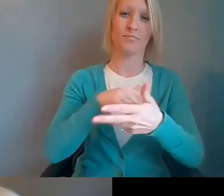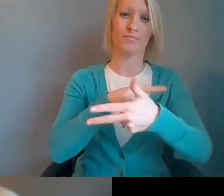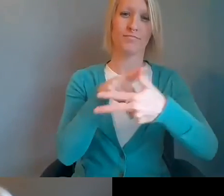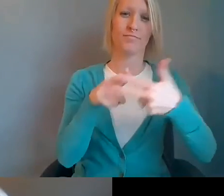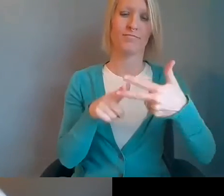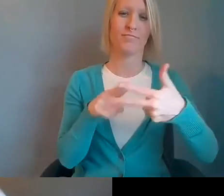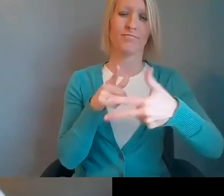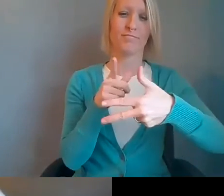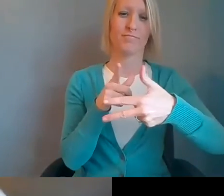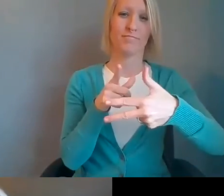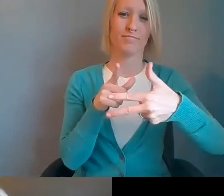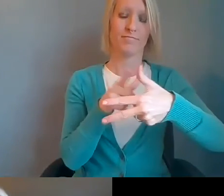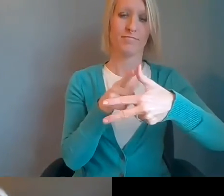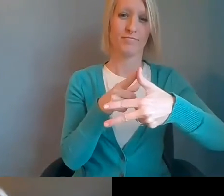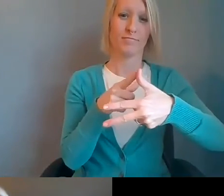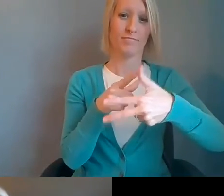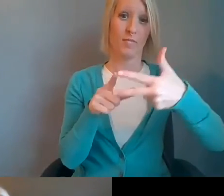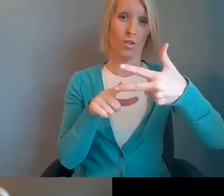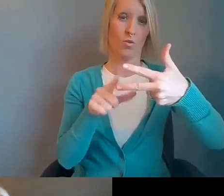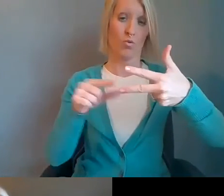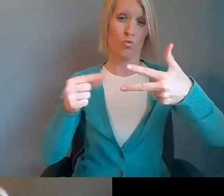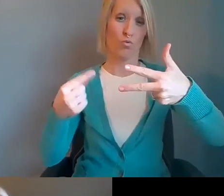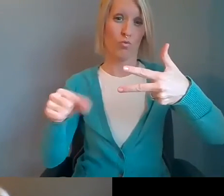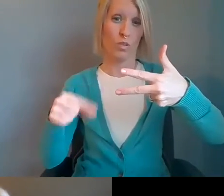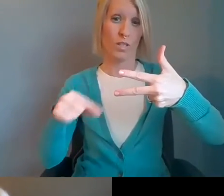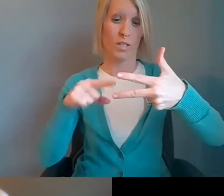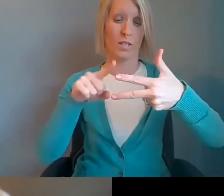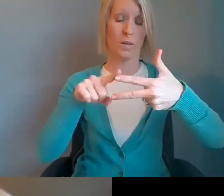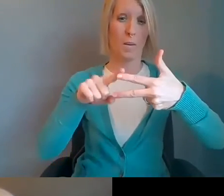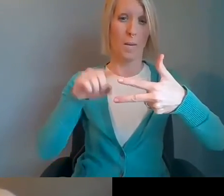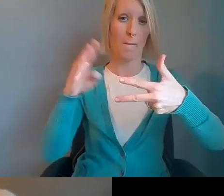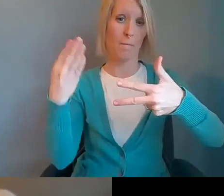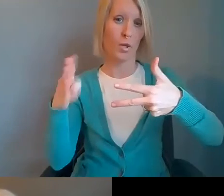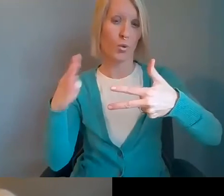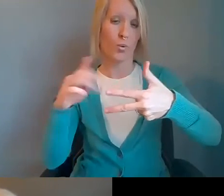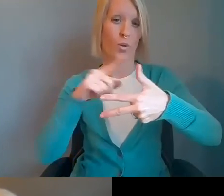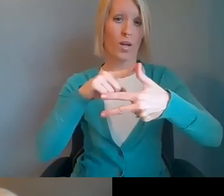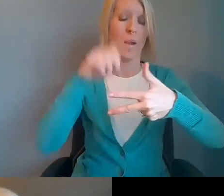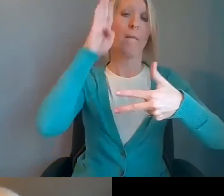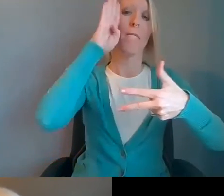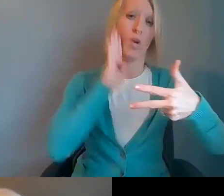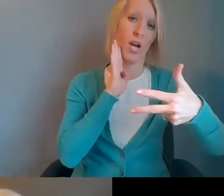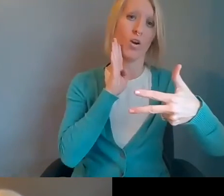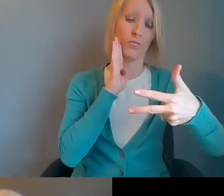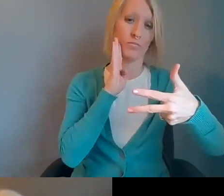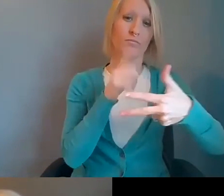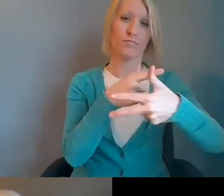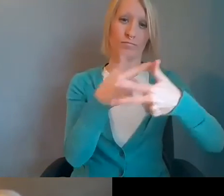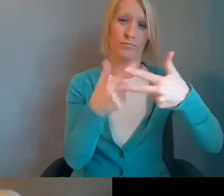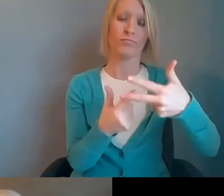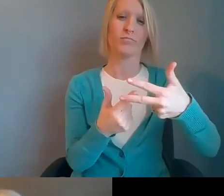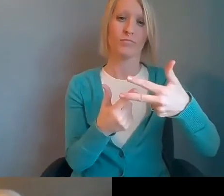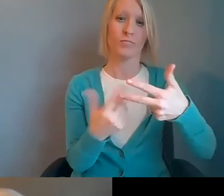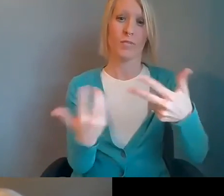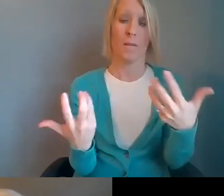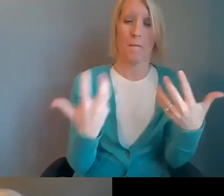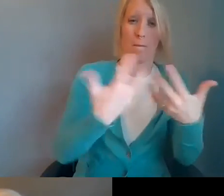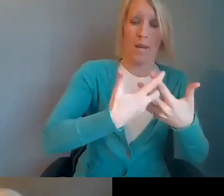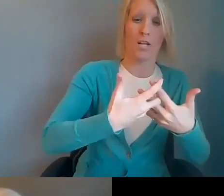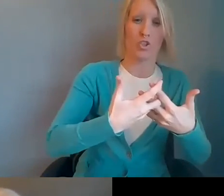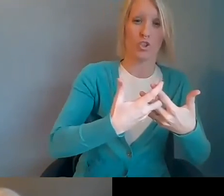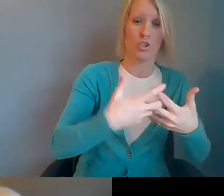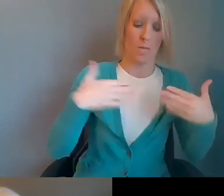again? I have green, blue, and brown. and they match the body style, the